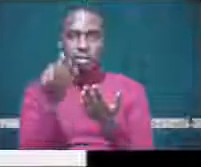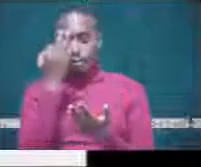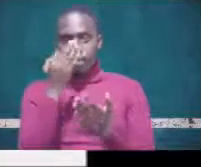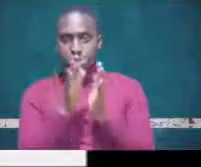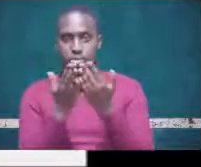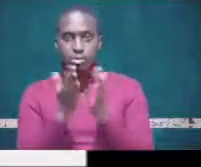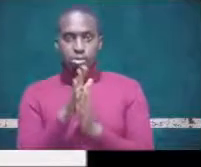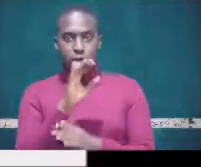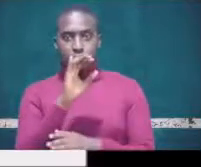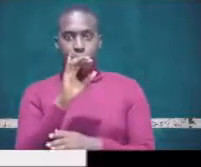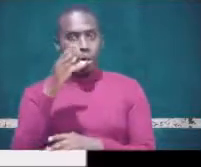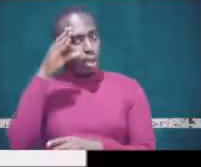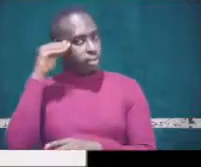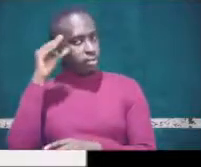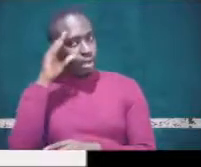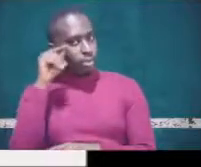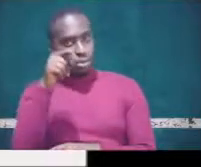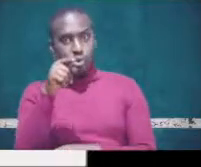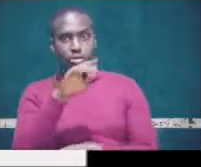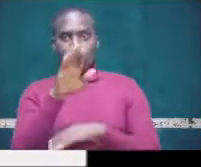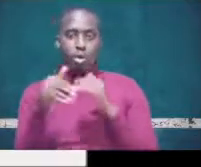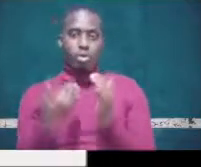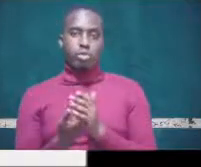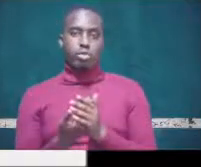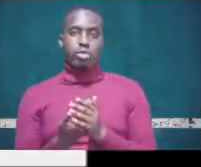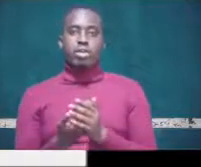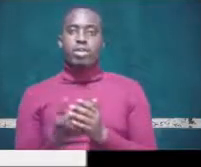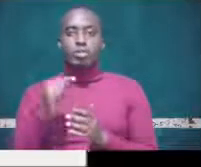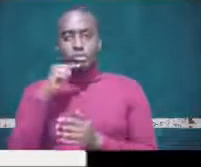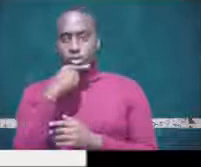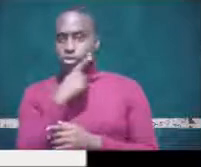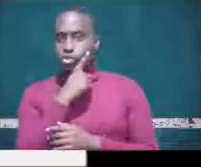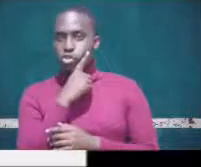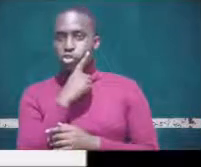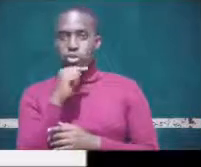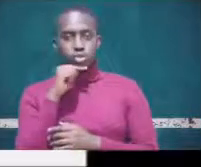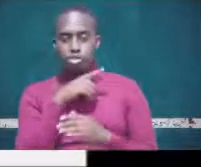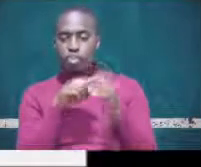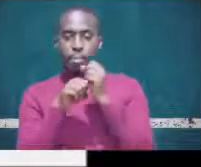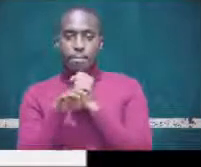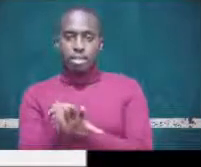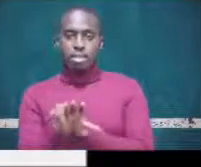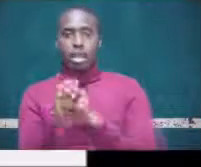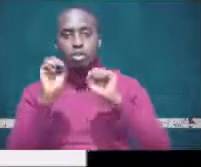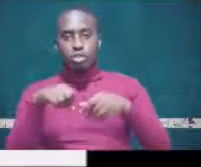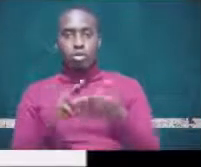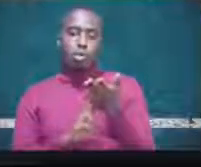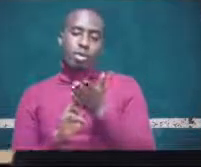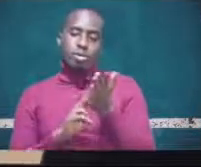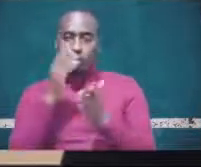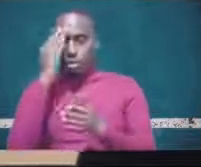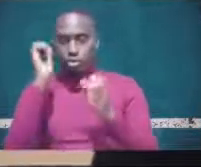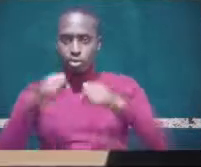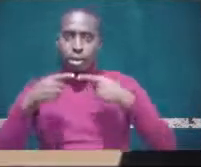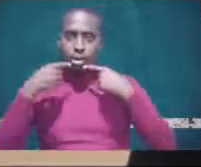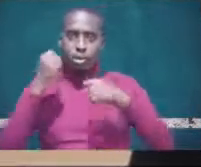WhatsApp, all those ones are the social media. They can be used to